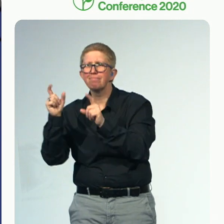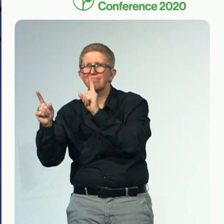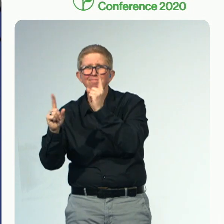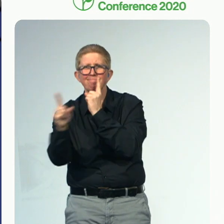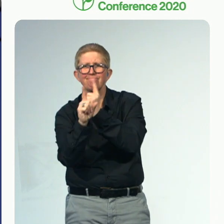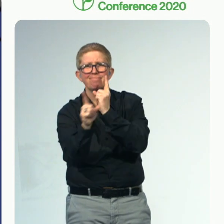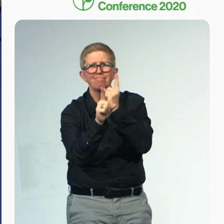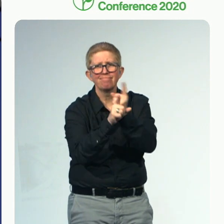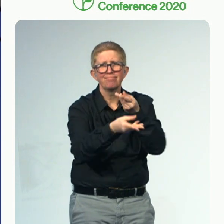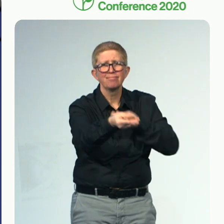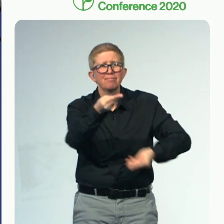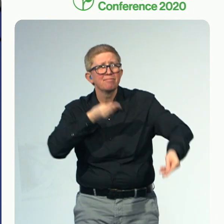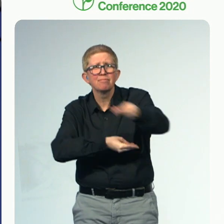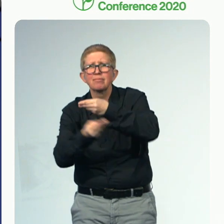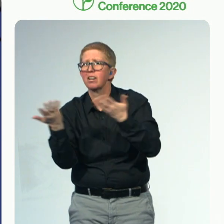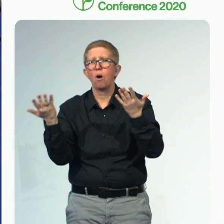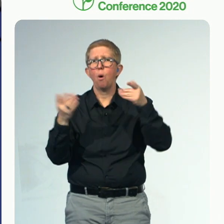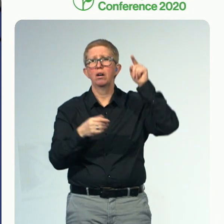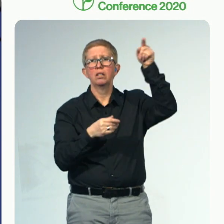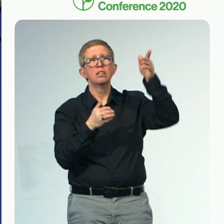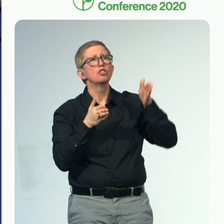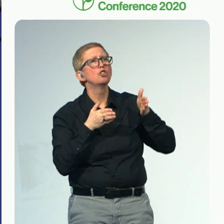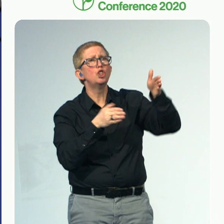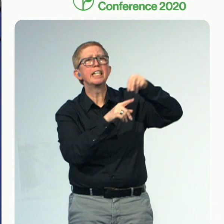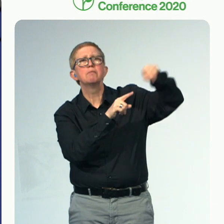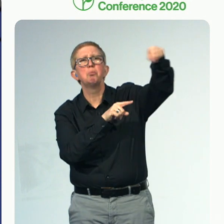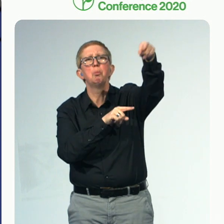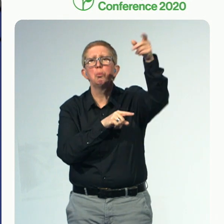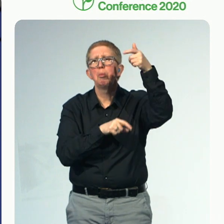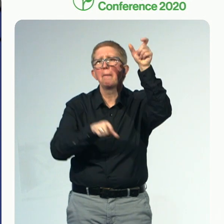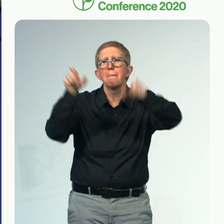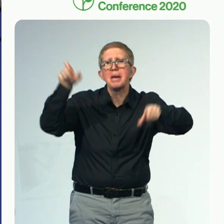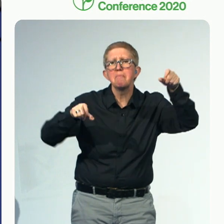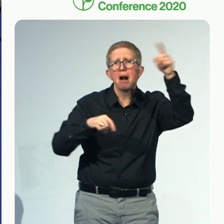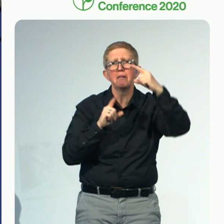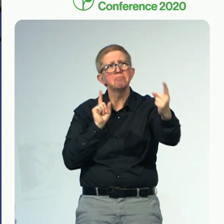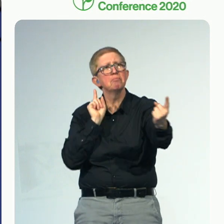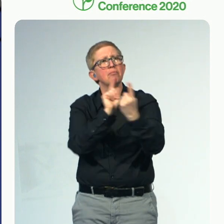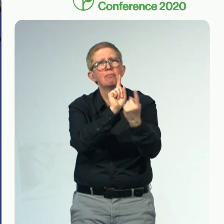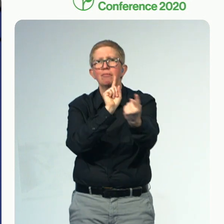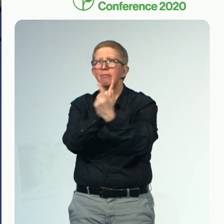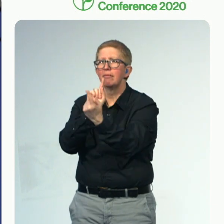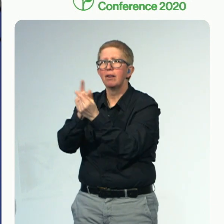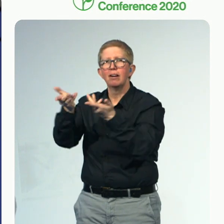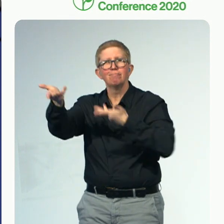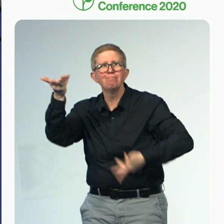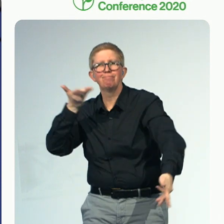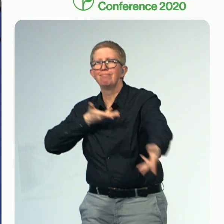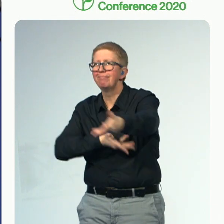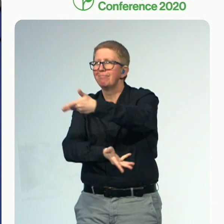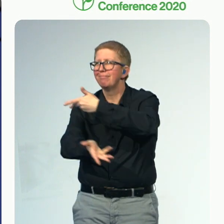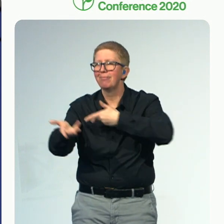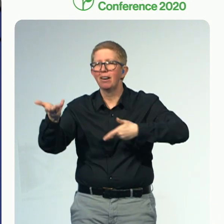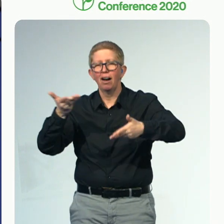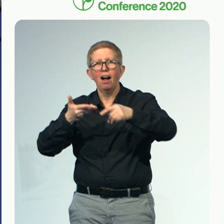conversations everywhere, because that's how, by changing. My experience is that people haven't really grappled with these questions,